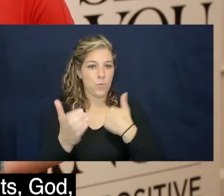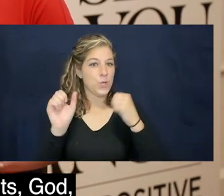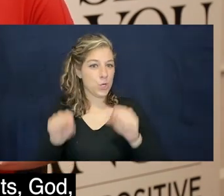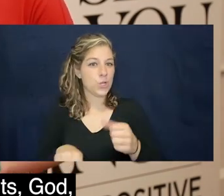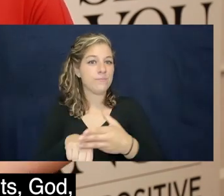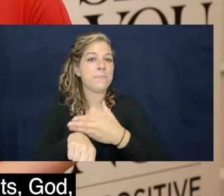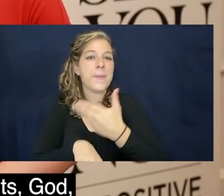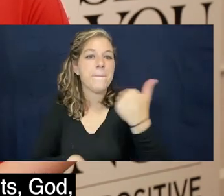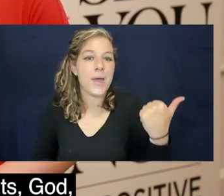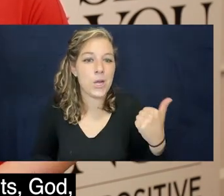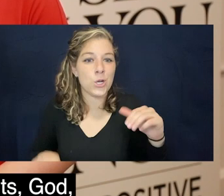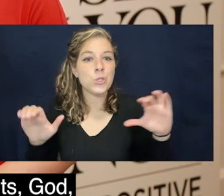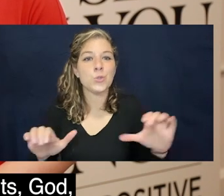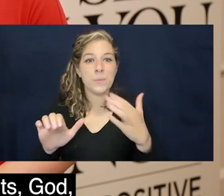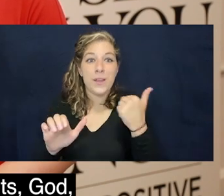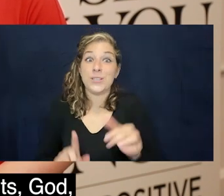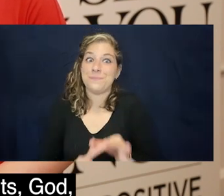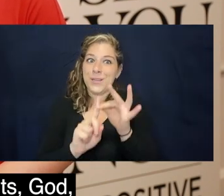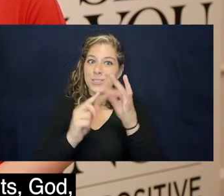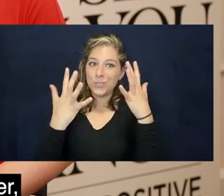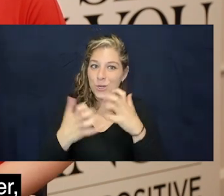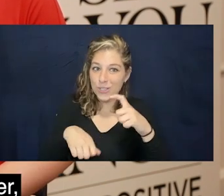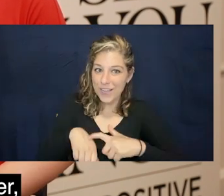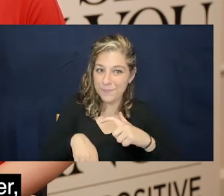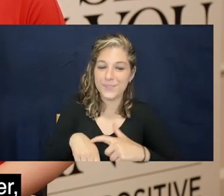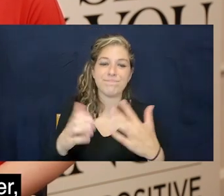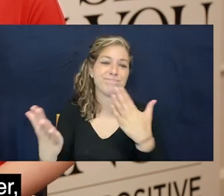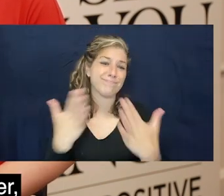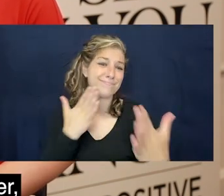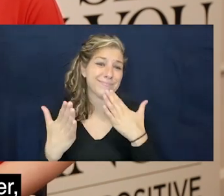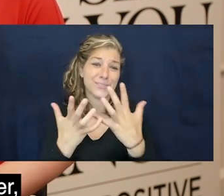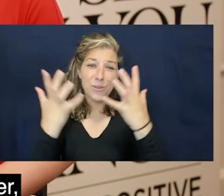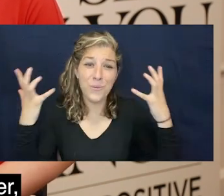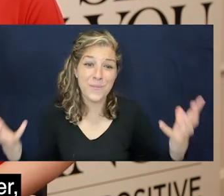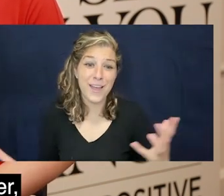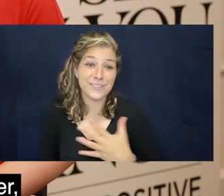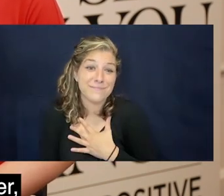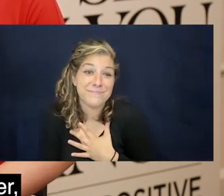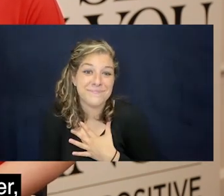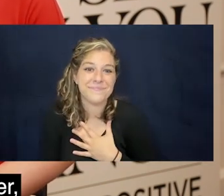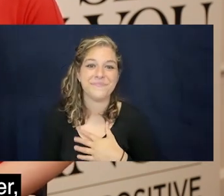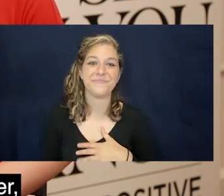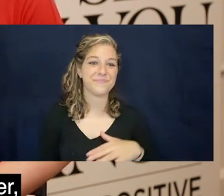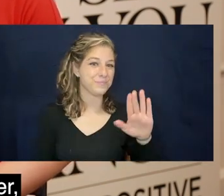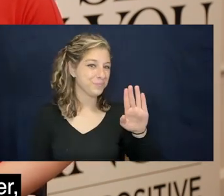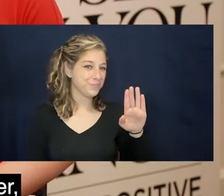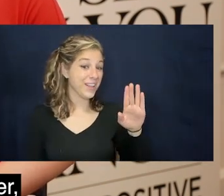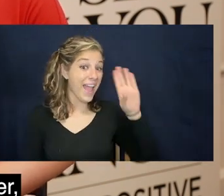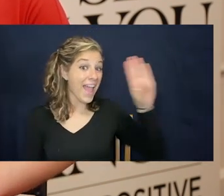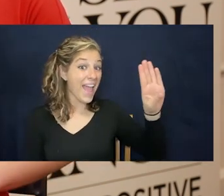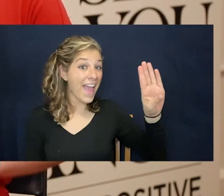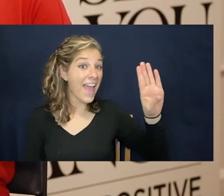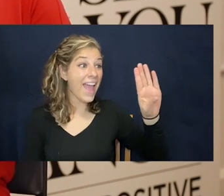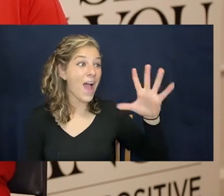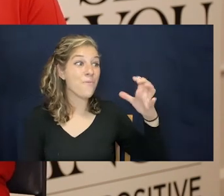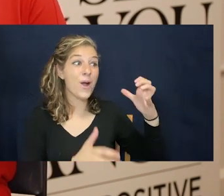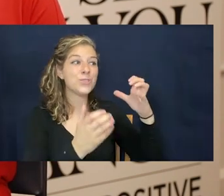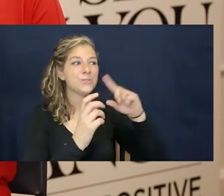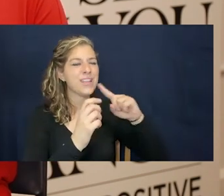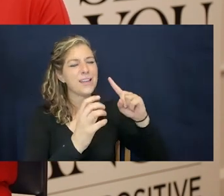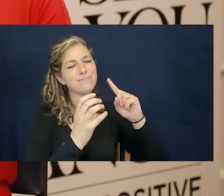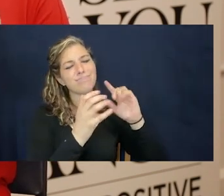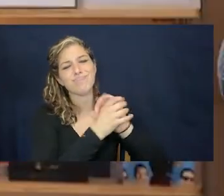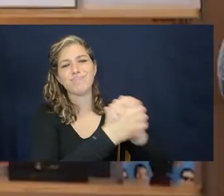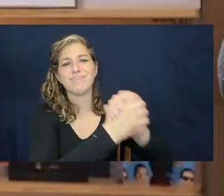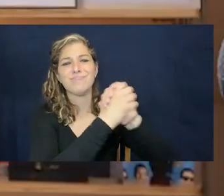just everyone that's ever believed that we could be better, that we can do better, especially in dark times. Thank you so